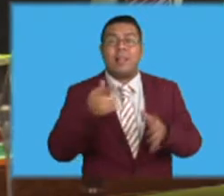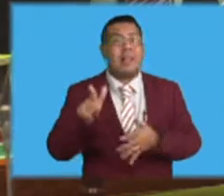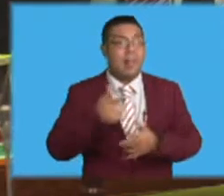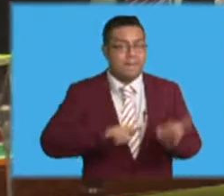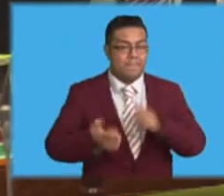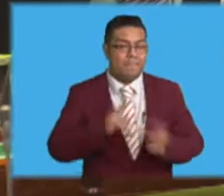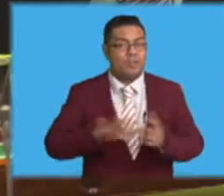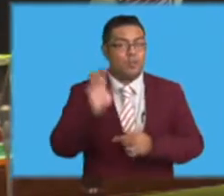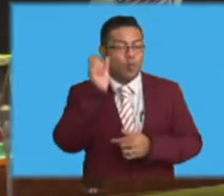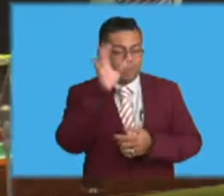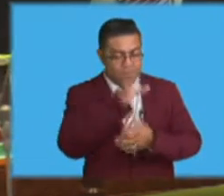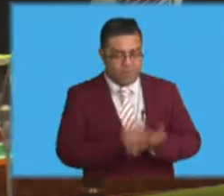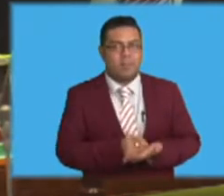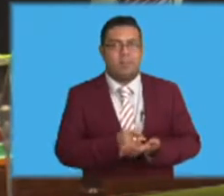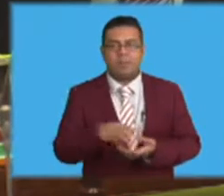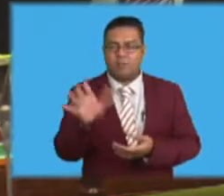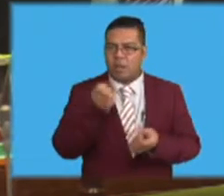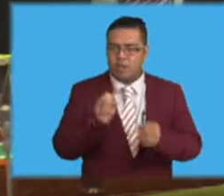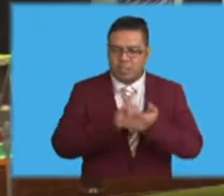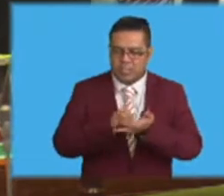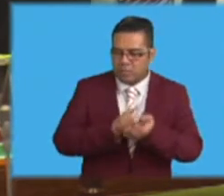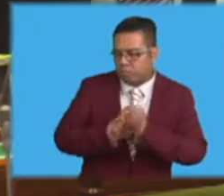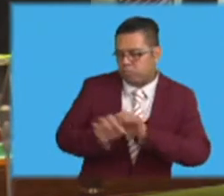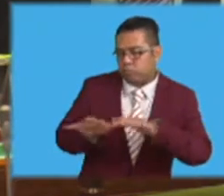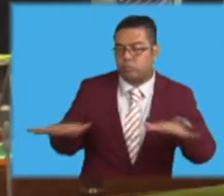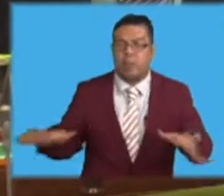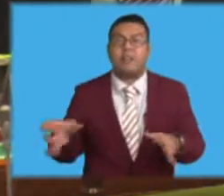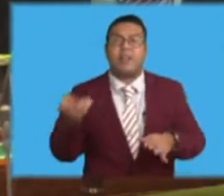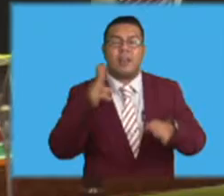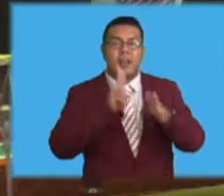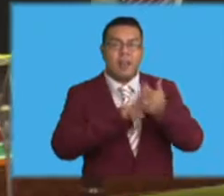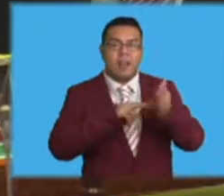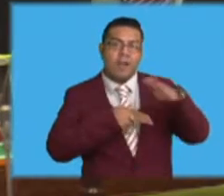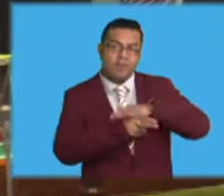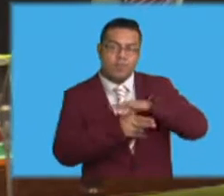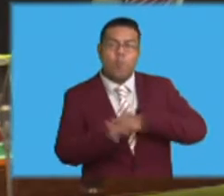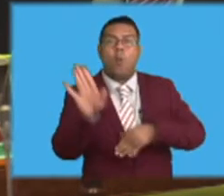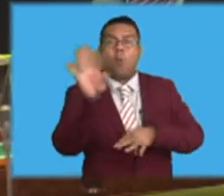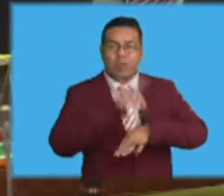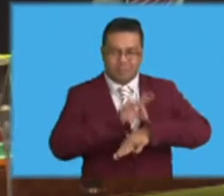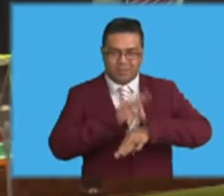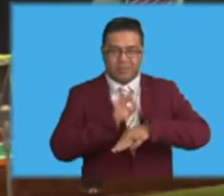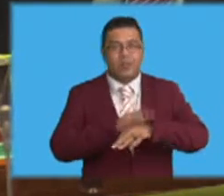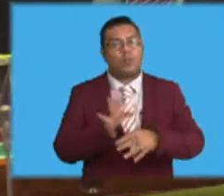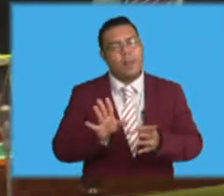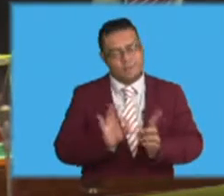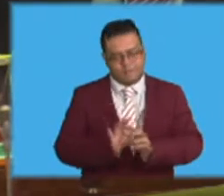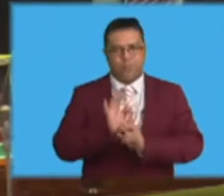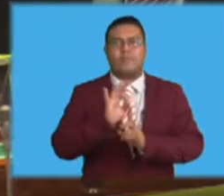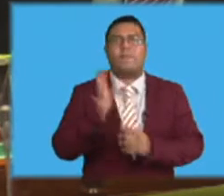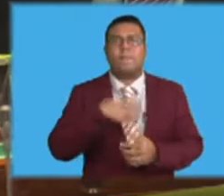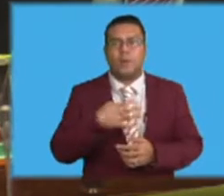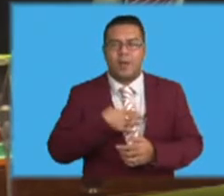current filtration process within the current sewer system at Navua Hospital, and this would also enable further improvements in the